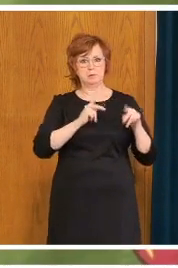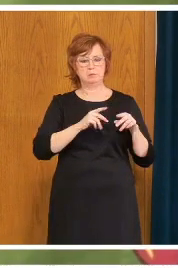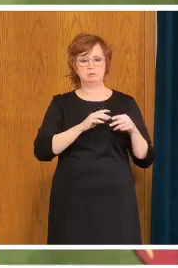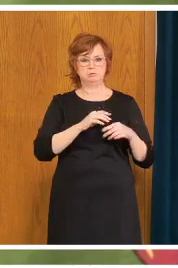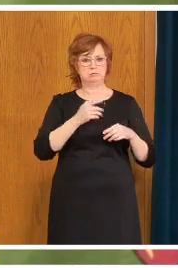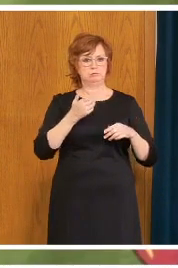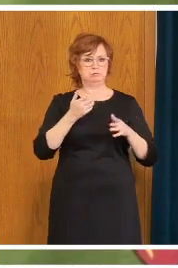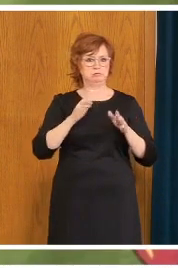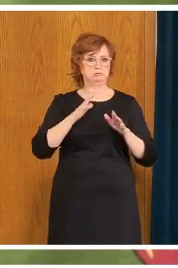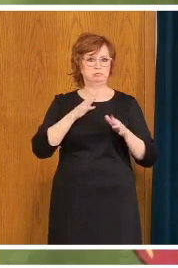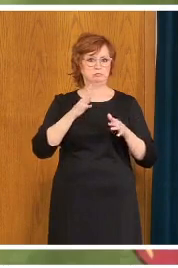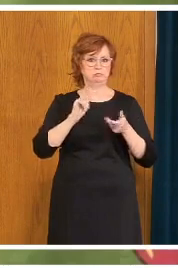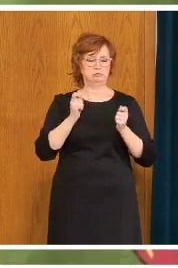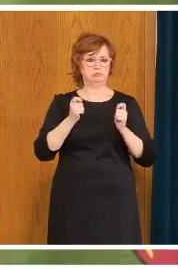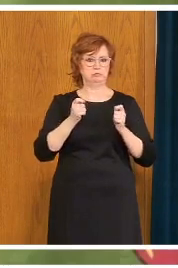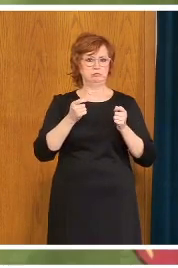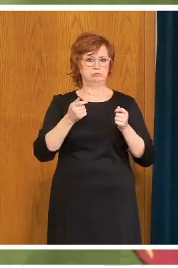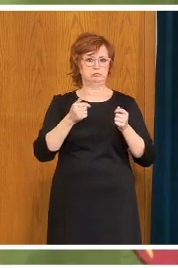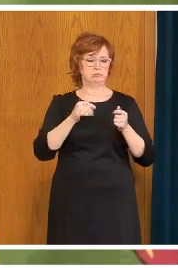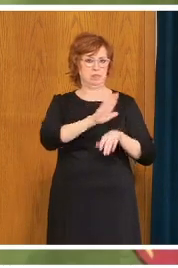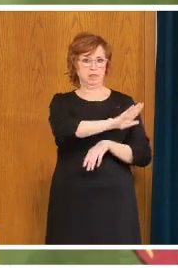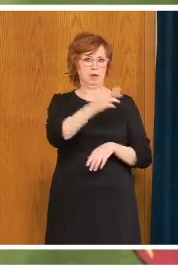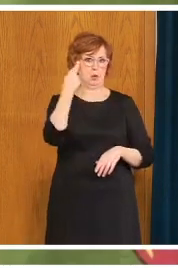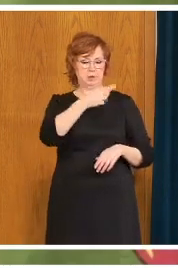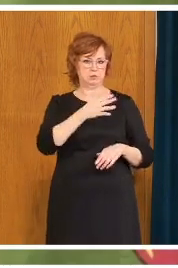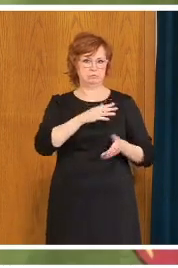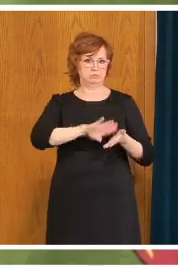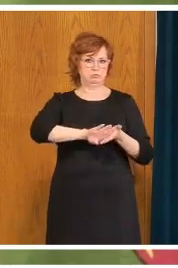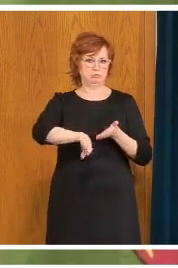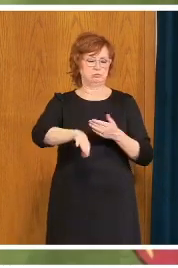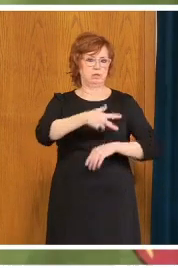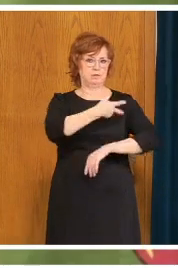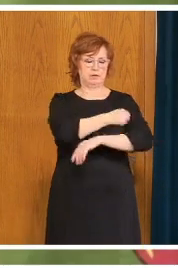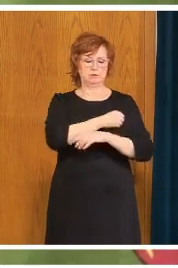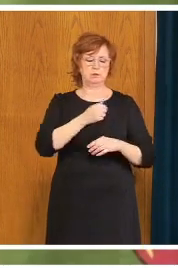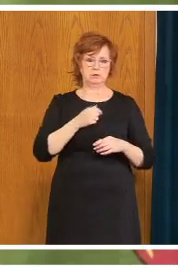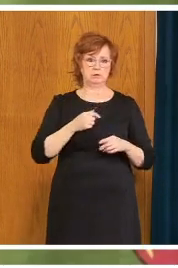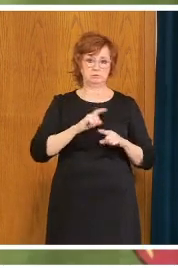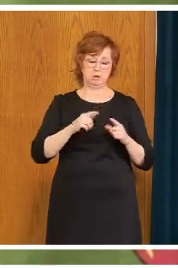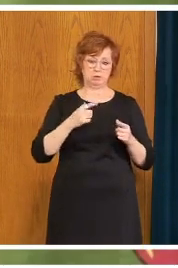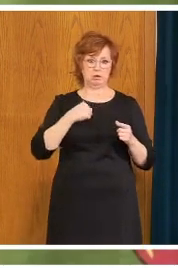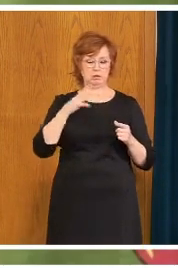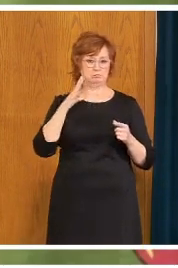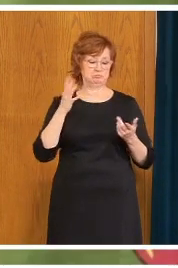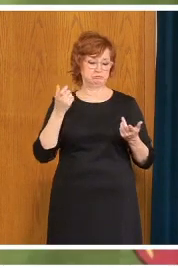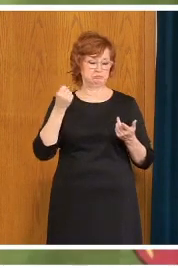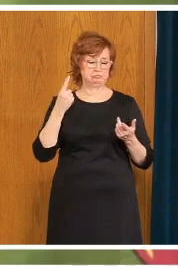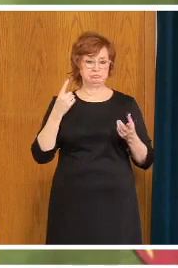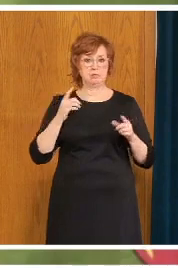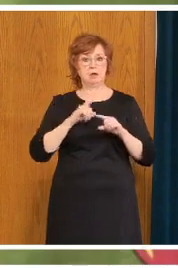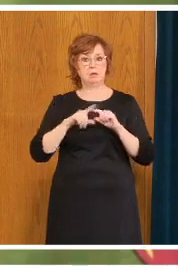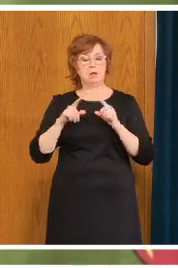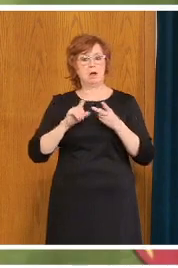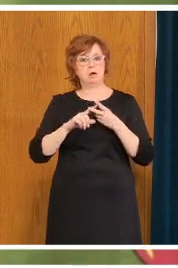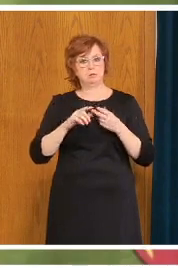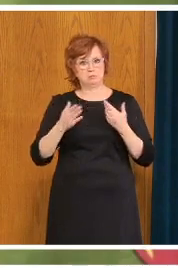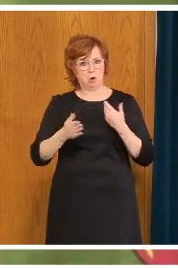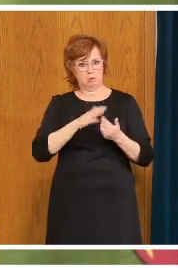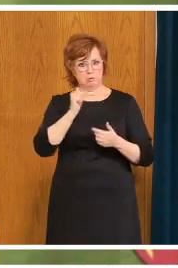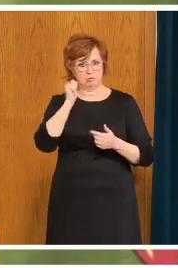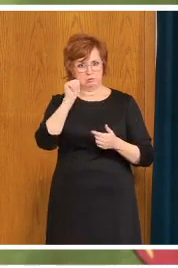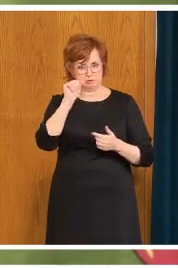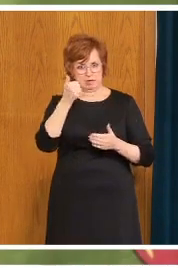for whatever reason, but I'm very encouraged by the almost 10,000 people that are getting vaccinated on a daily basis